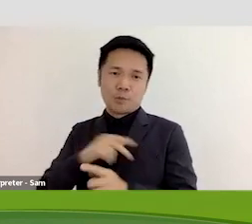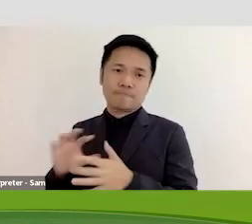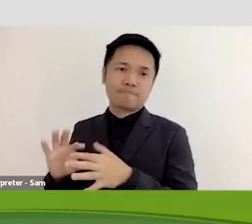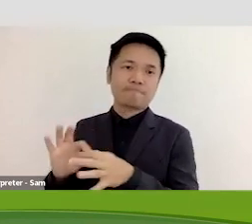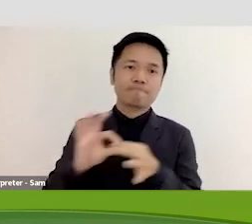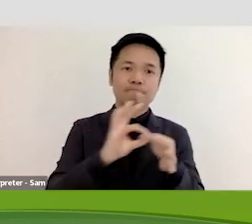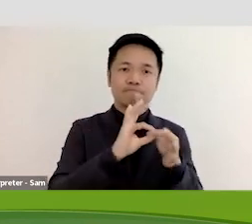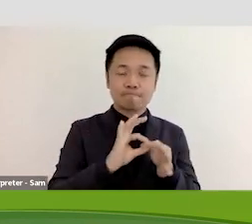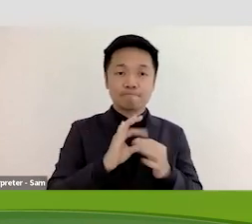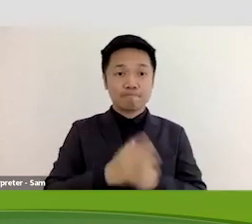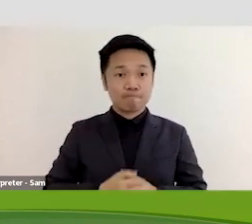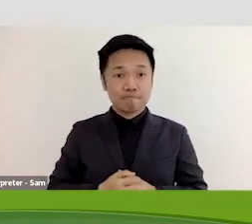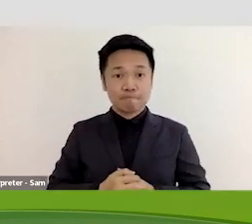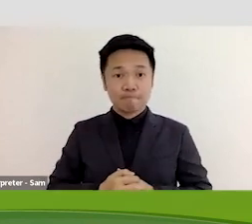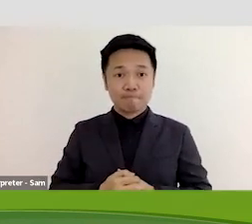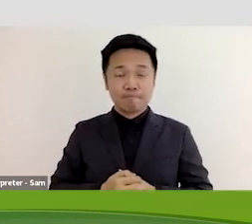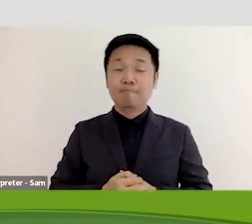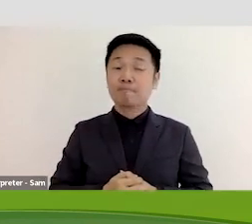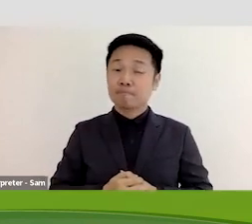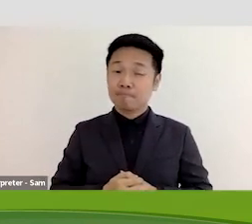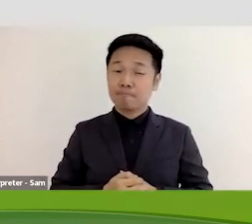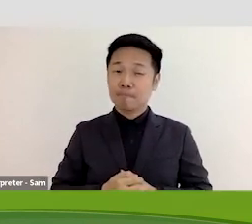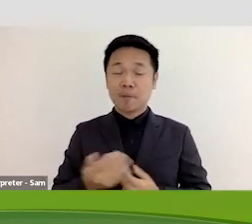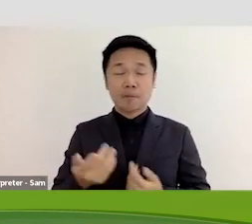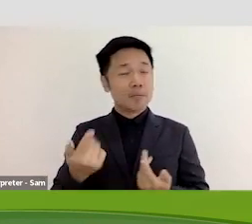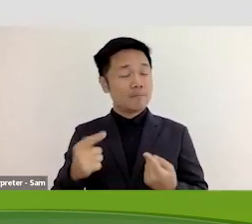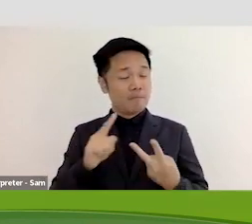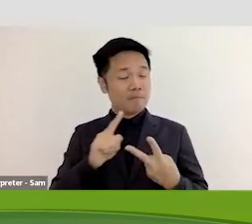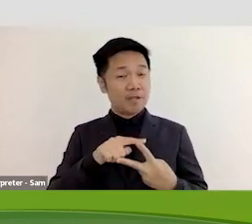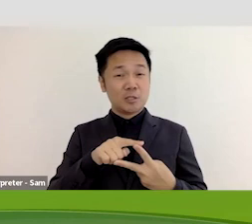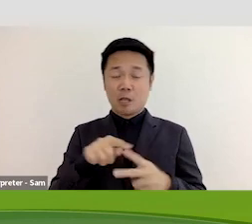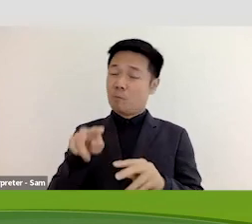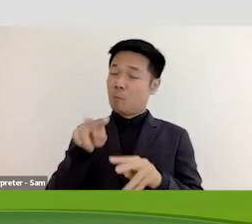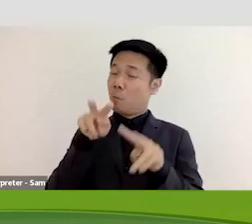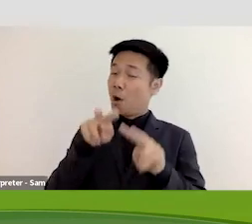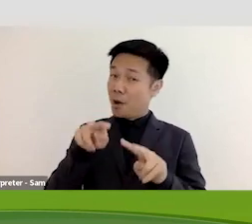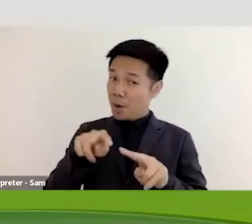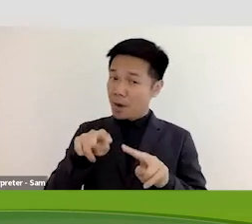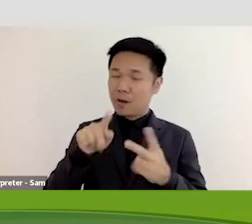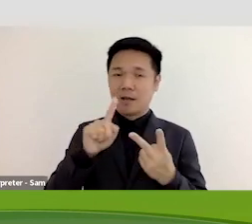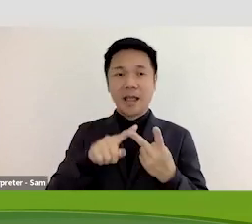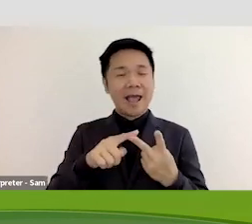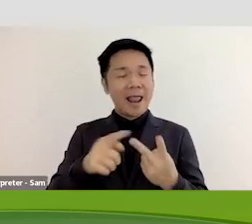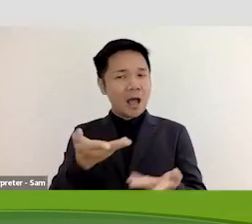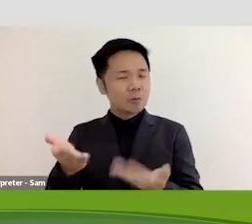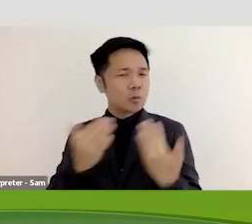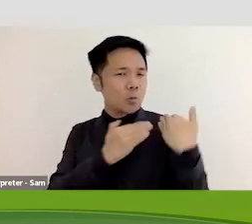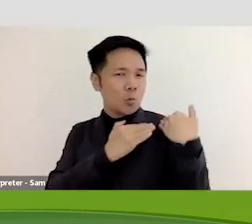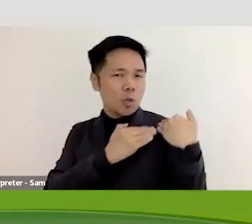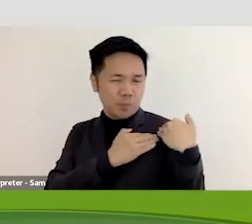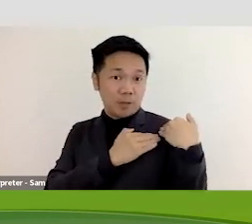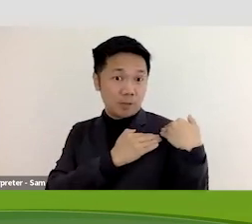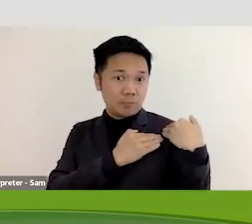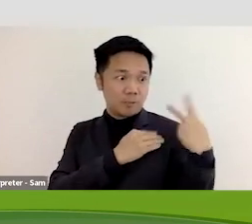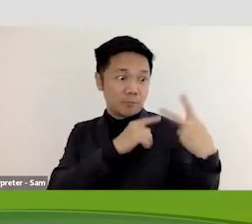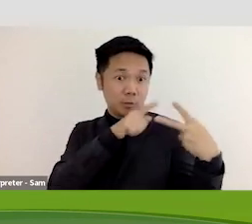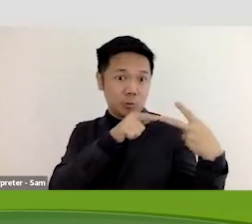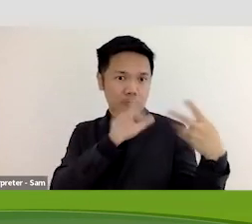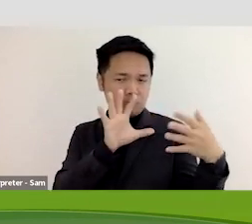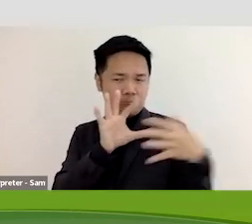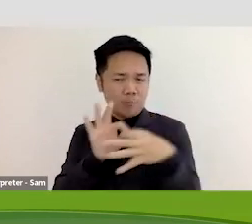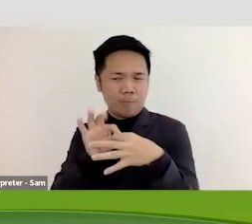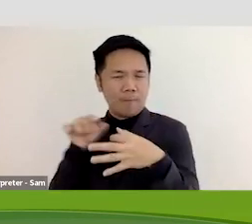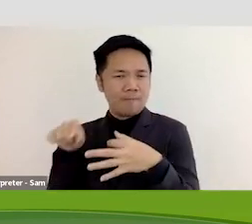establishing a comprehensive monitoring and accountability framework to assess the impact on women and girls of new policies and